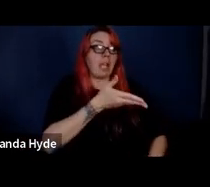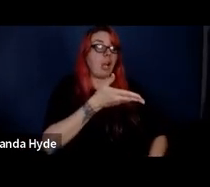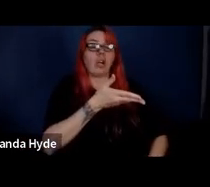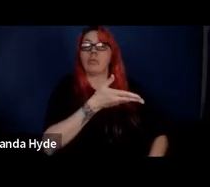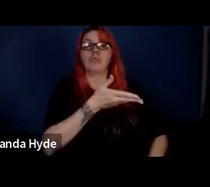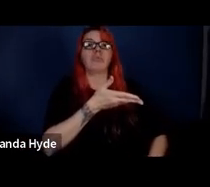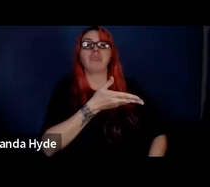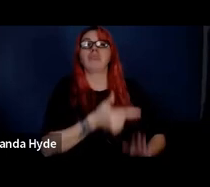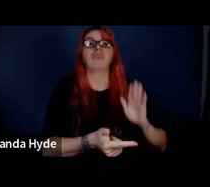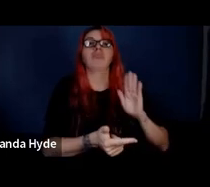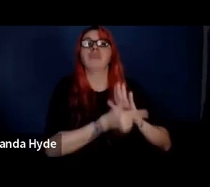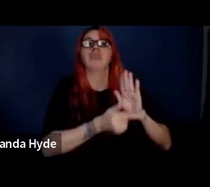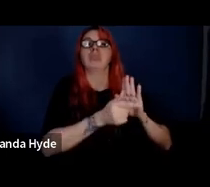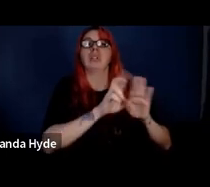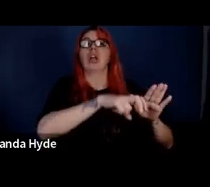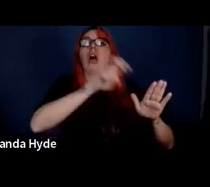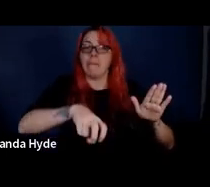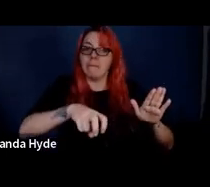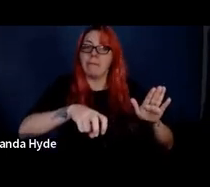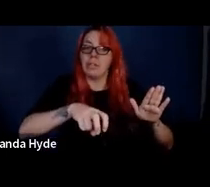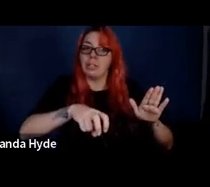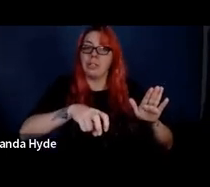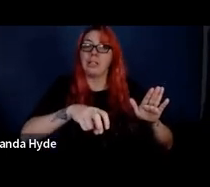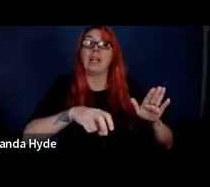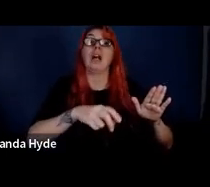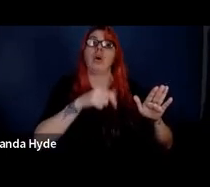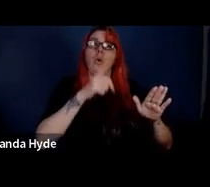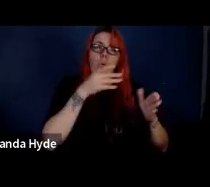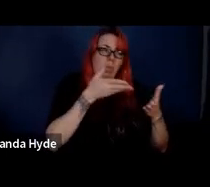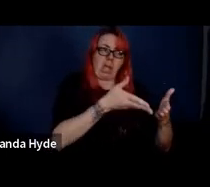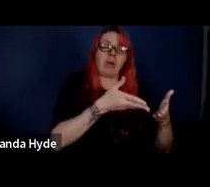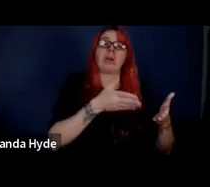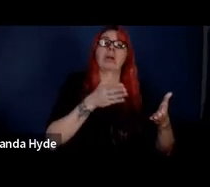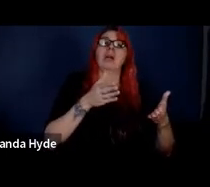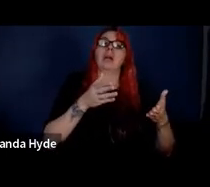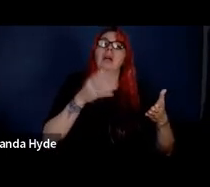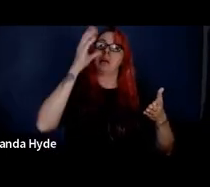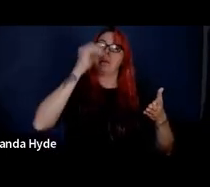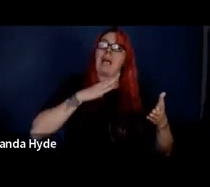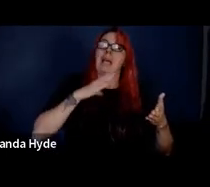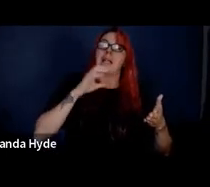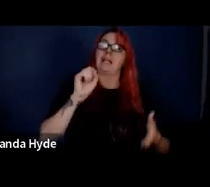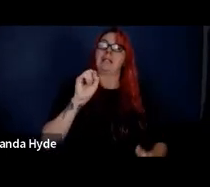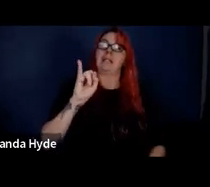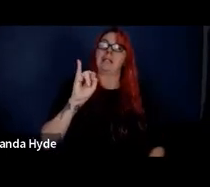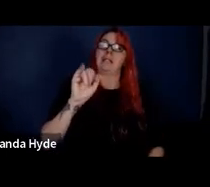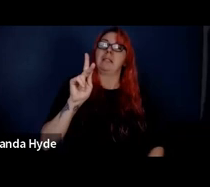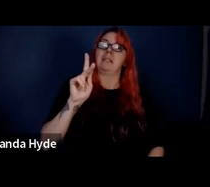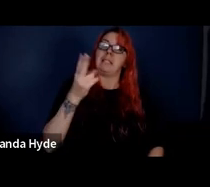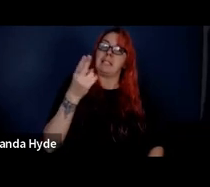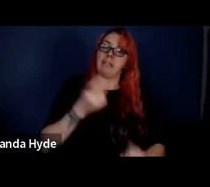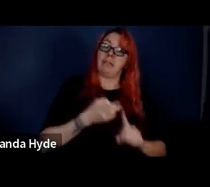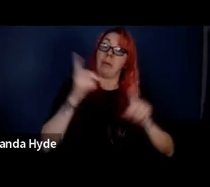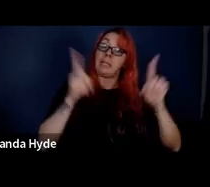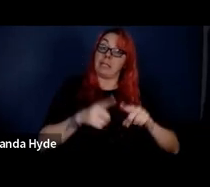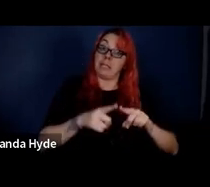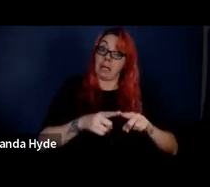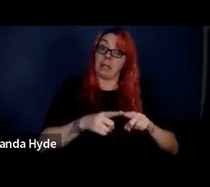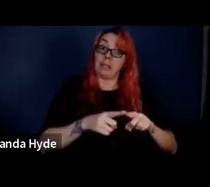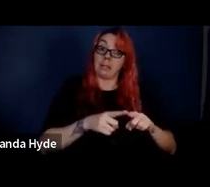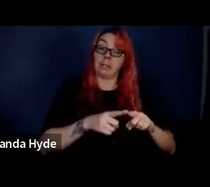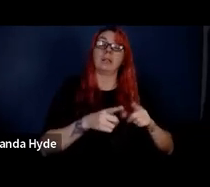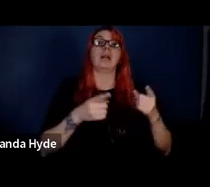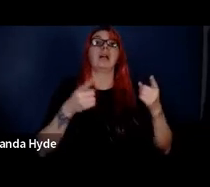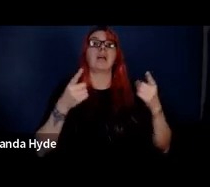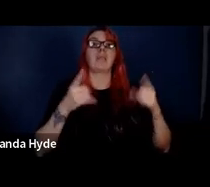Sikh immigrants, mostly men from India, and they weren't allowed to offboard because Canada at that time had implemented what they called a continuous journey